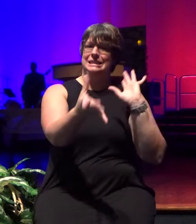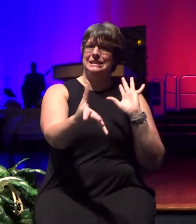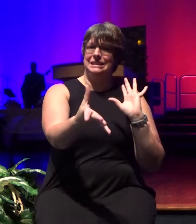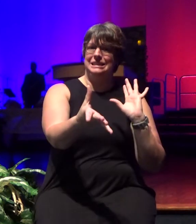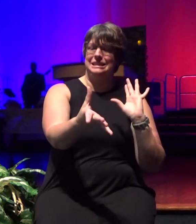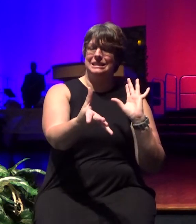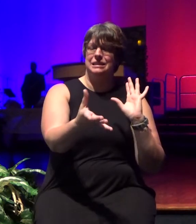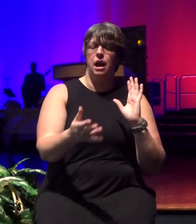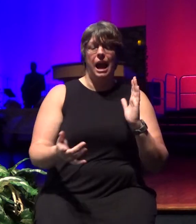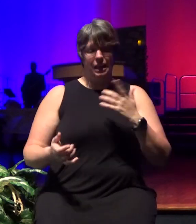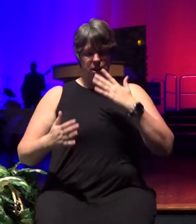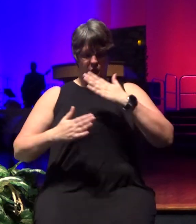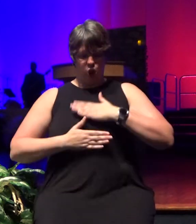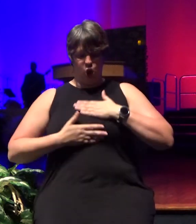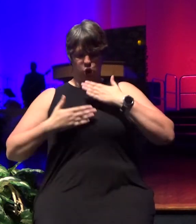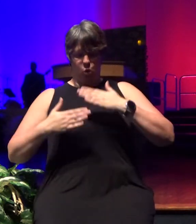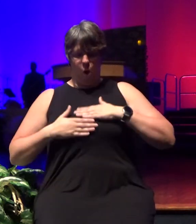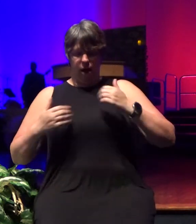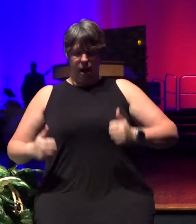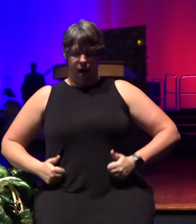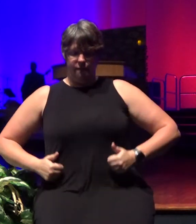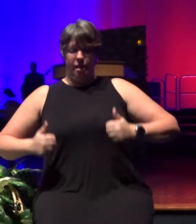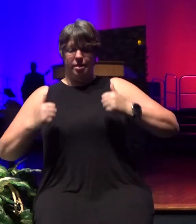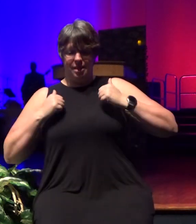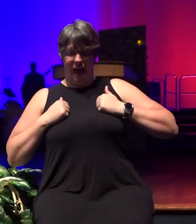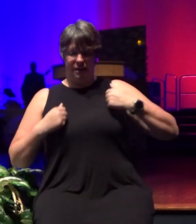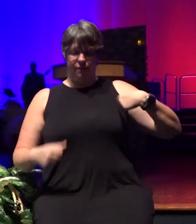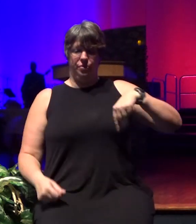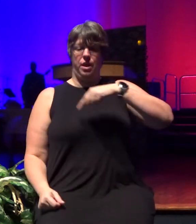learning how to be so adept and powerful